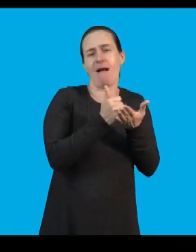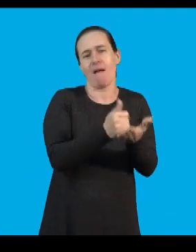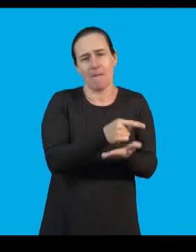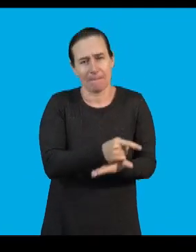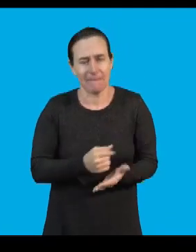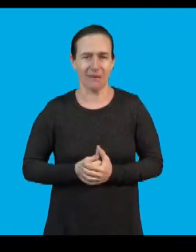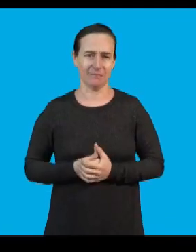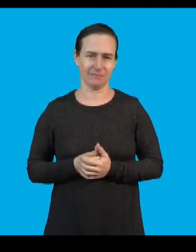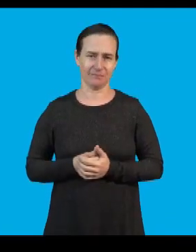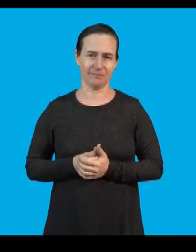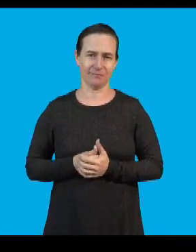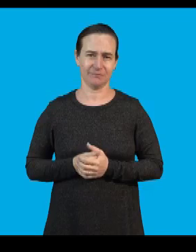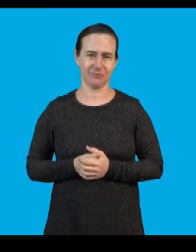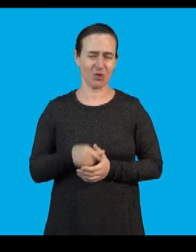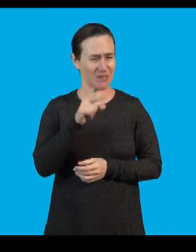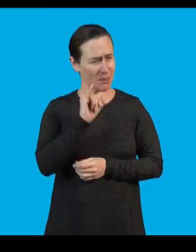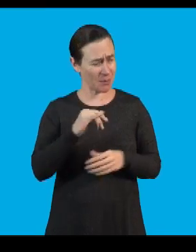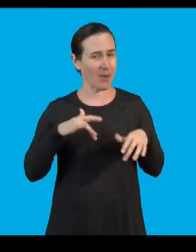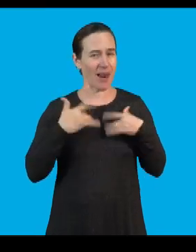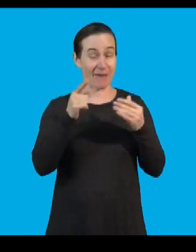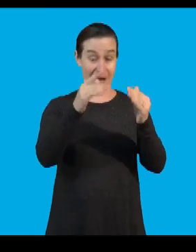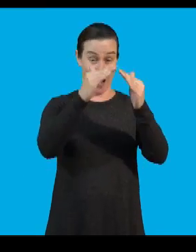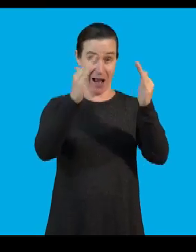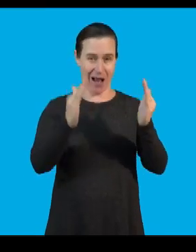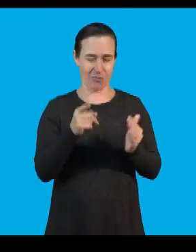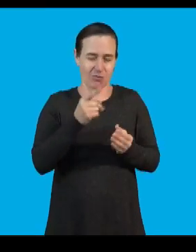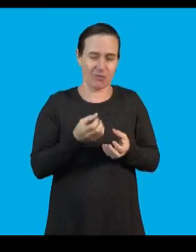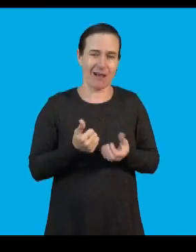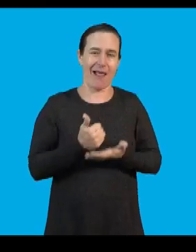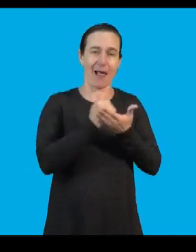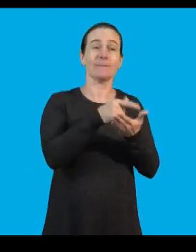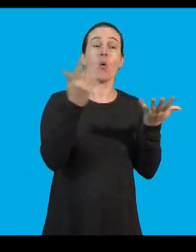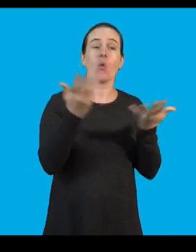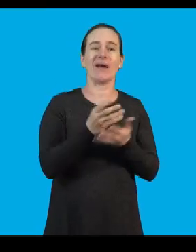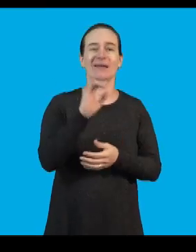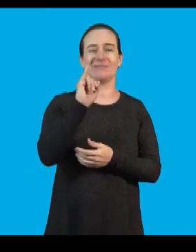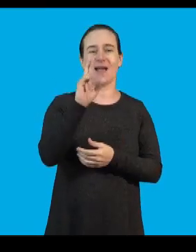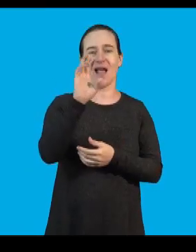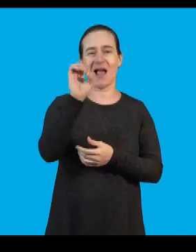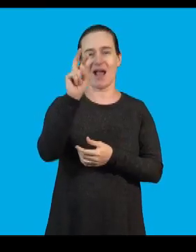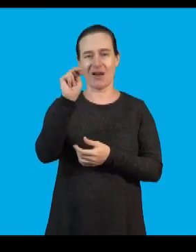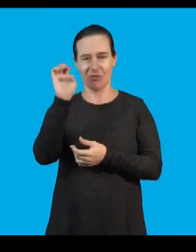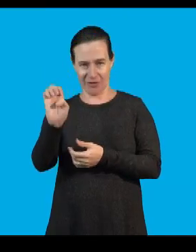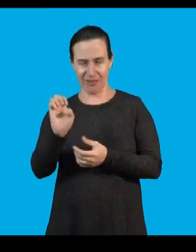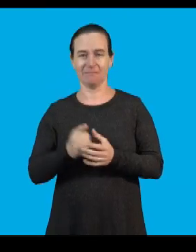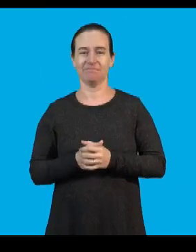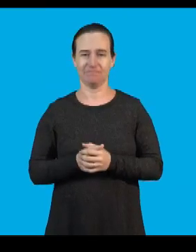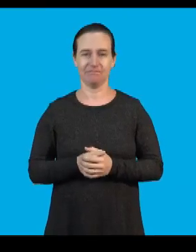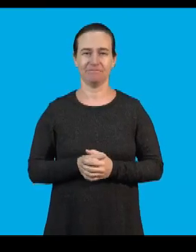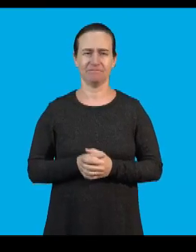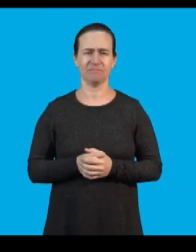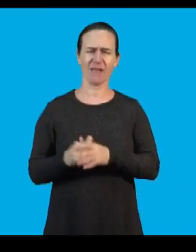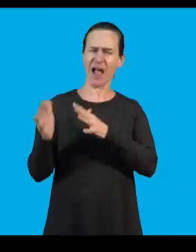Some recourse for the action they've been through. And this place is in Irene, okay?